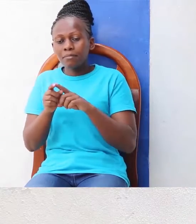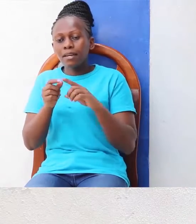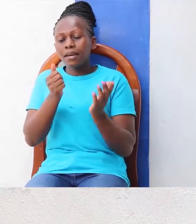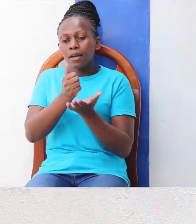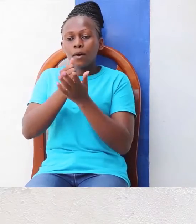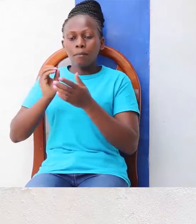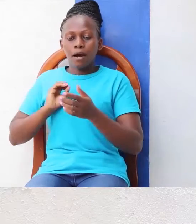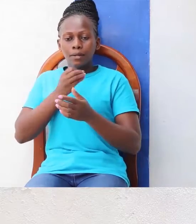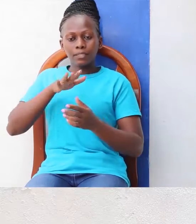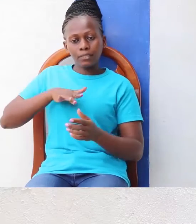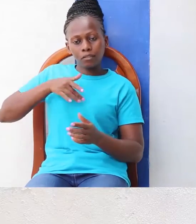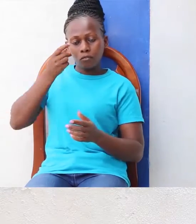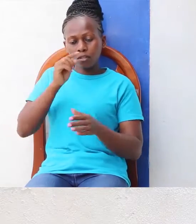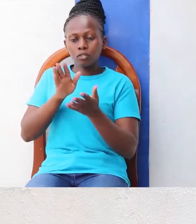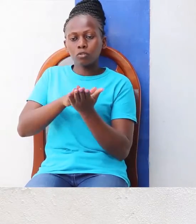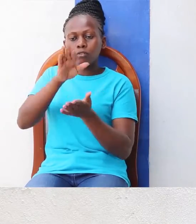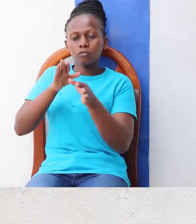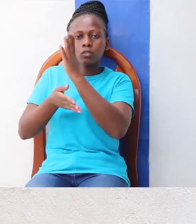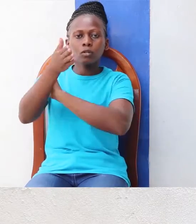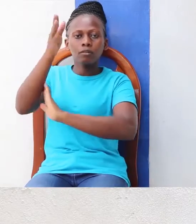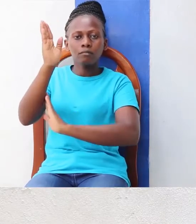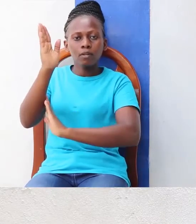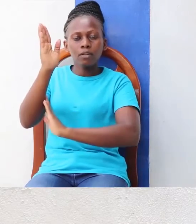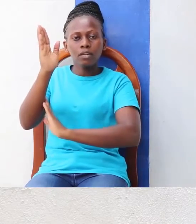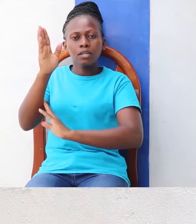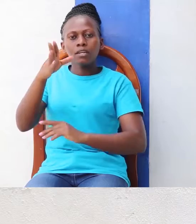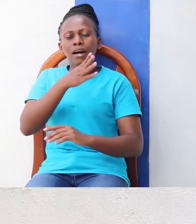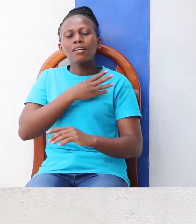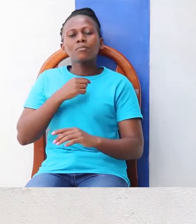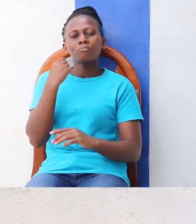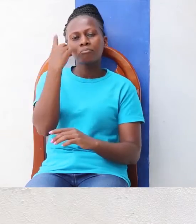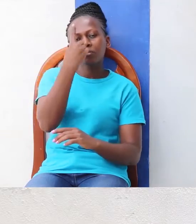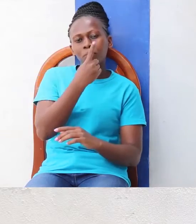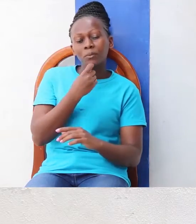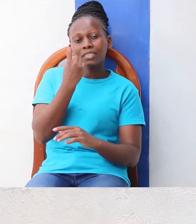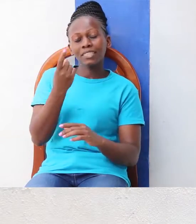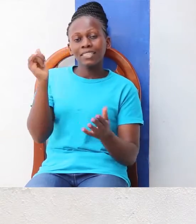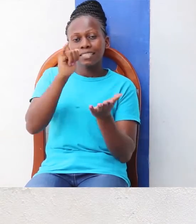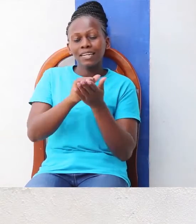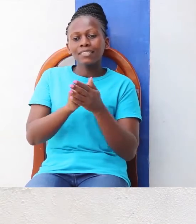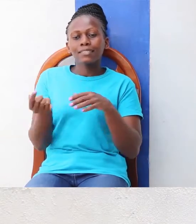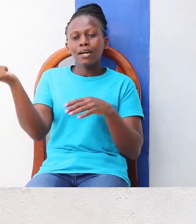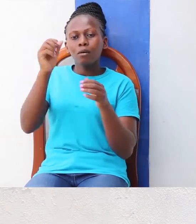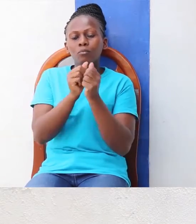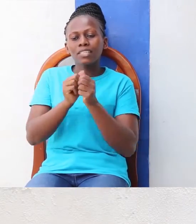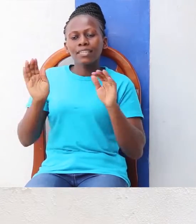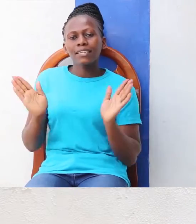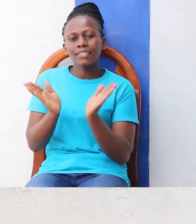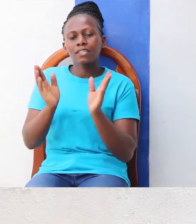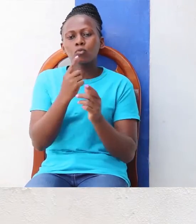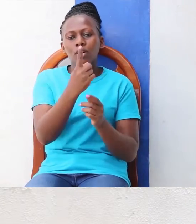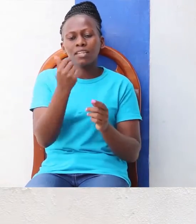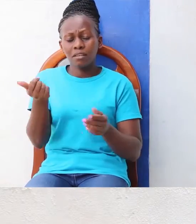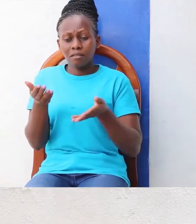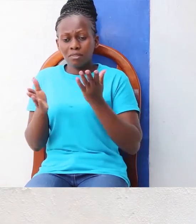to ourselves for the glory of God. And the beauty that comes with encouraging one another, may it be